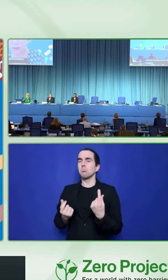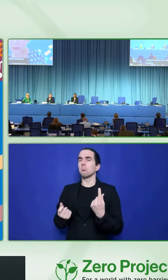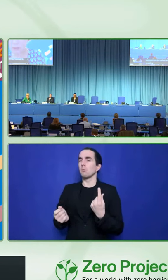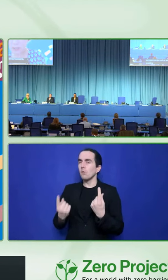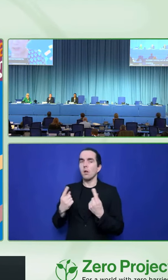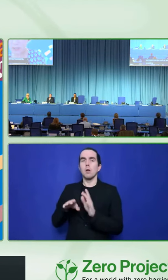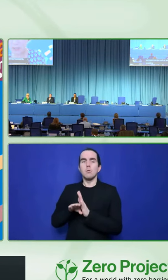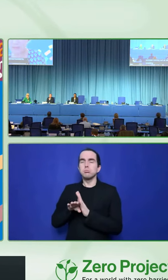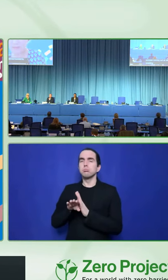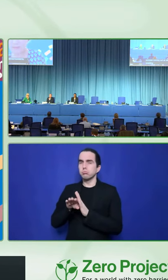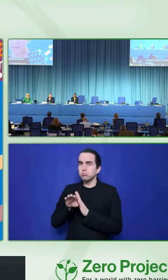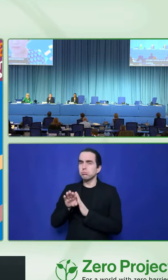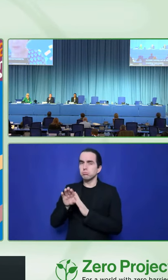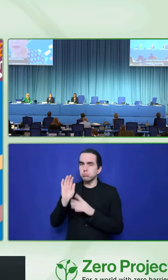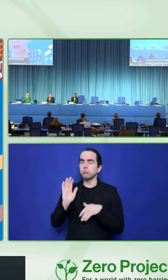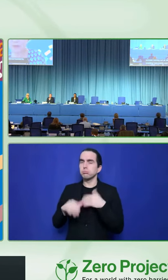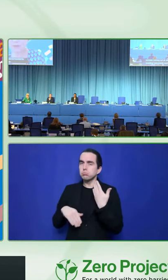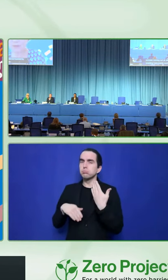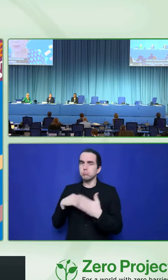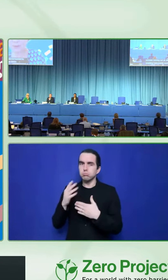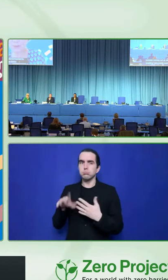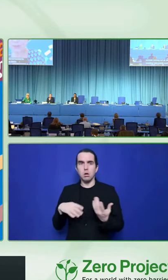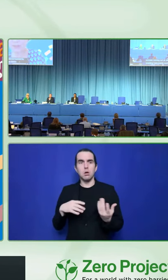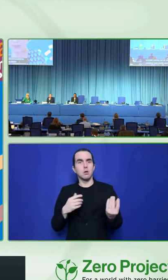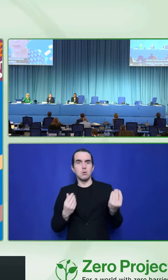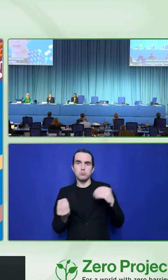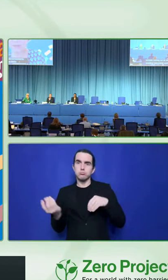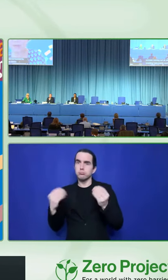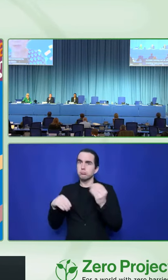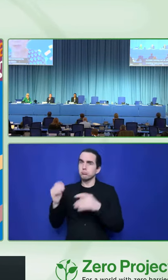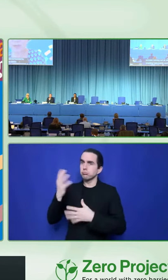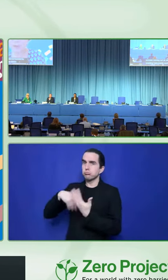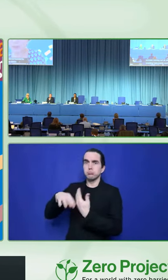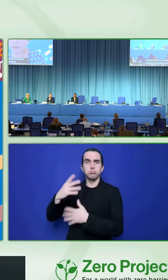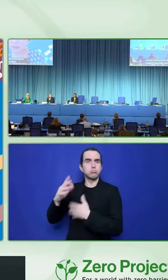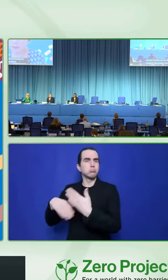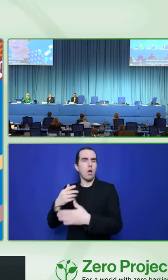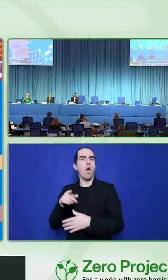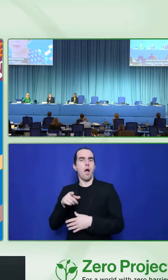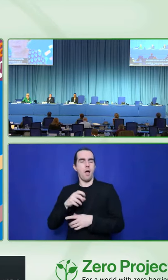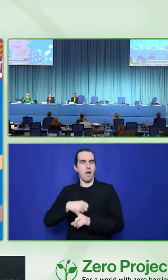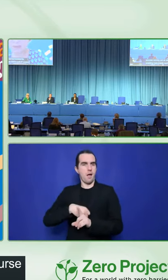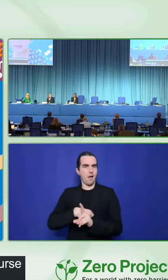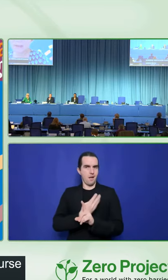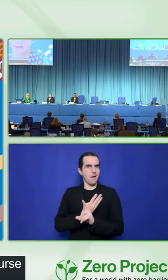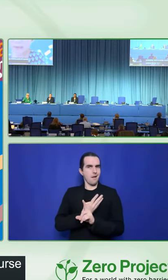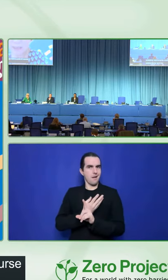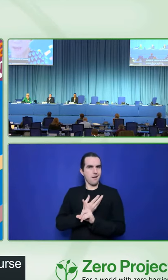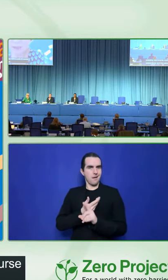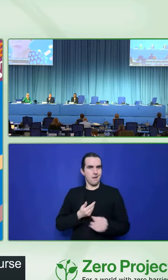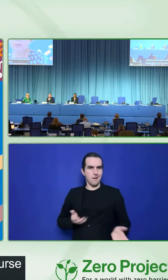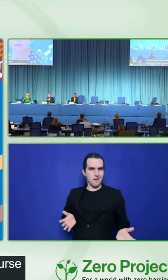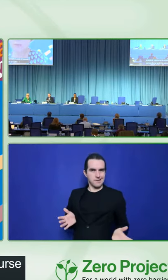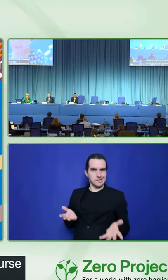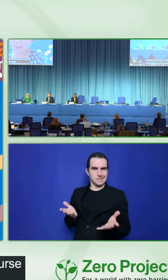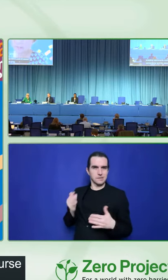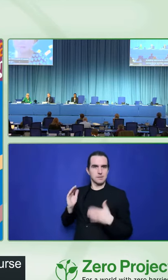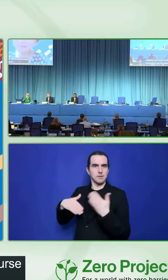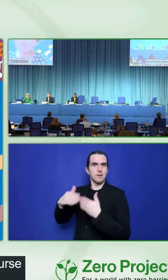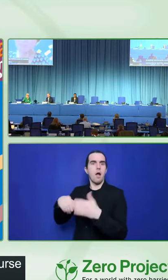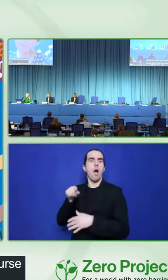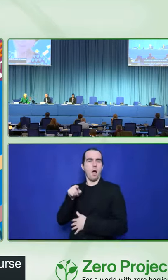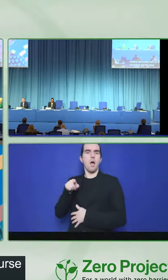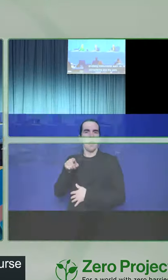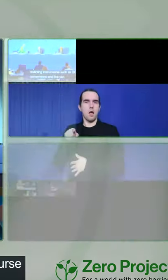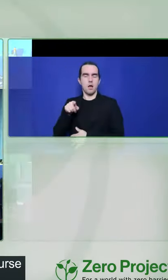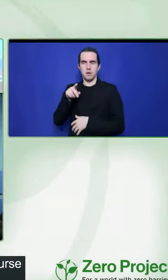persons with disabilities. And also don't forget Sendai framework on disaster risk reduction. Thank you. over back to you.